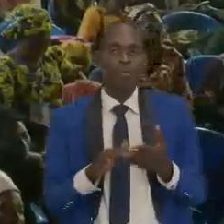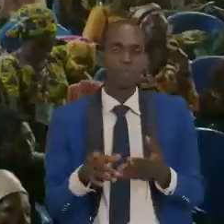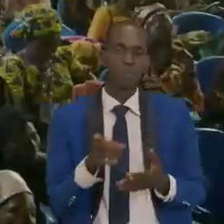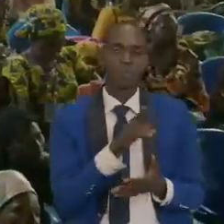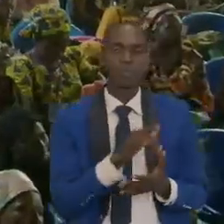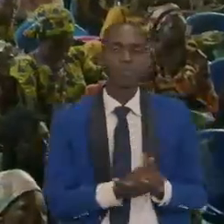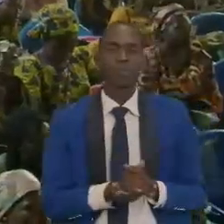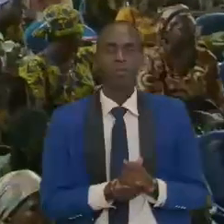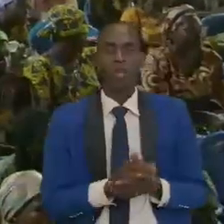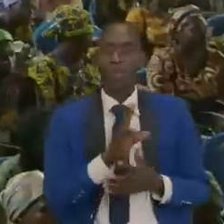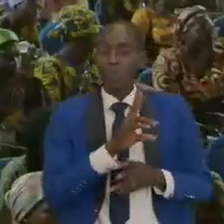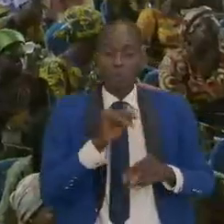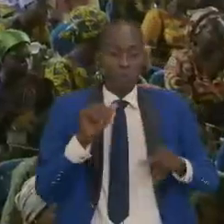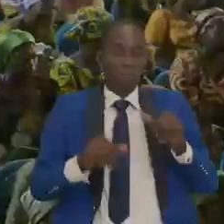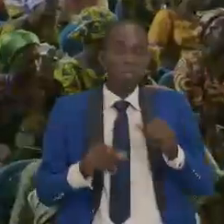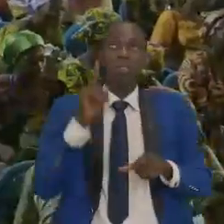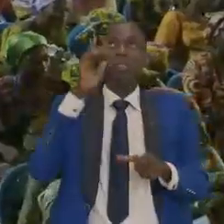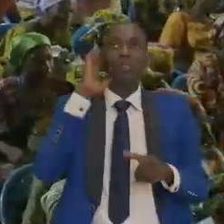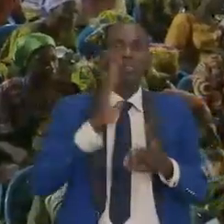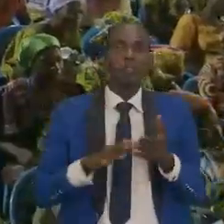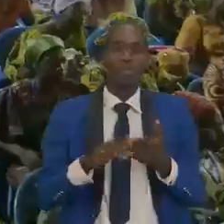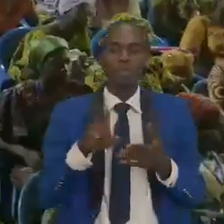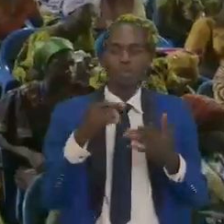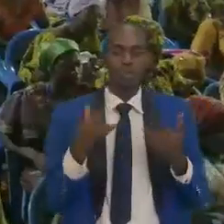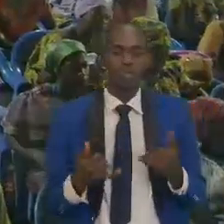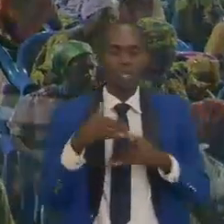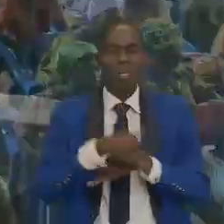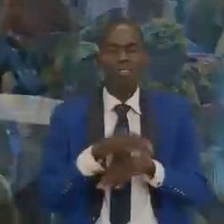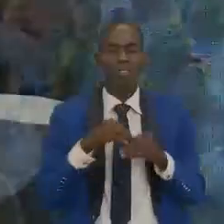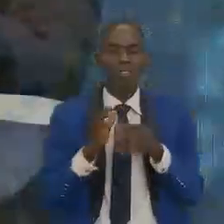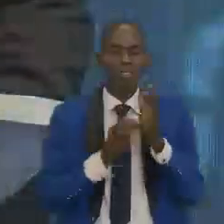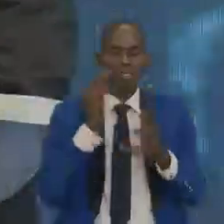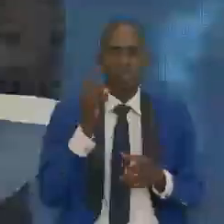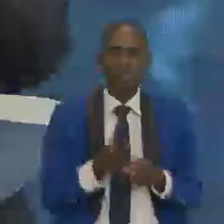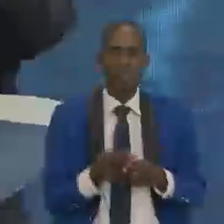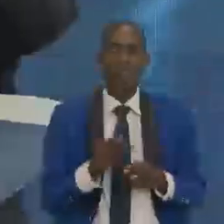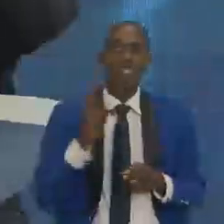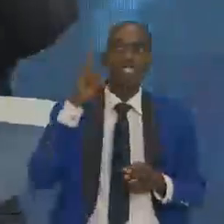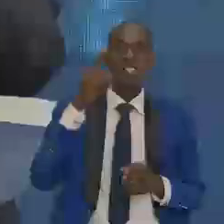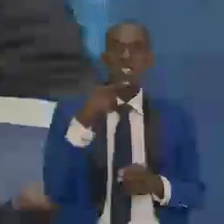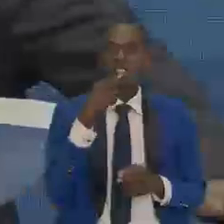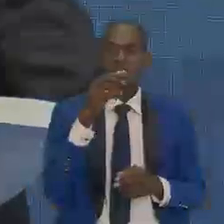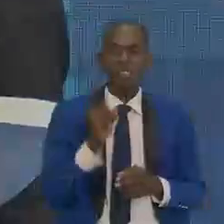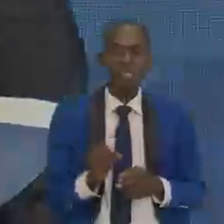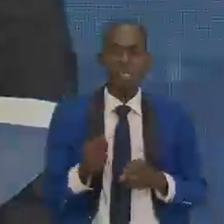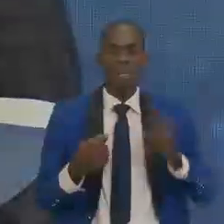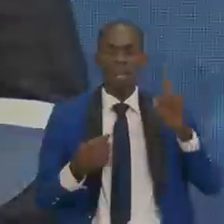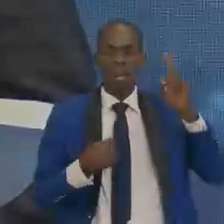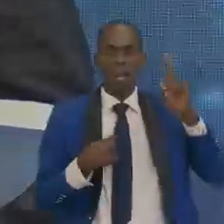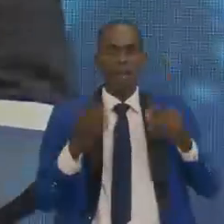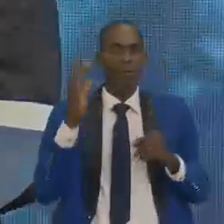No doubt, he will forgive you tonight. He says, I will set you free.